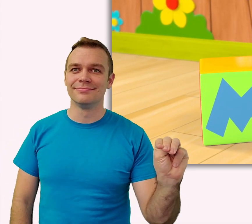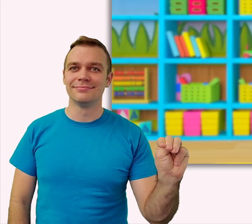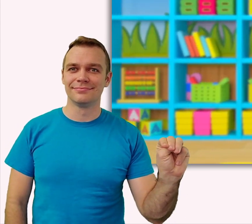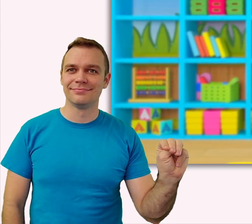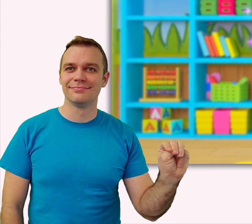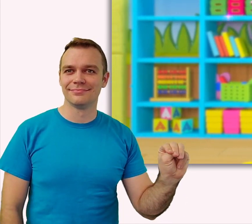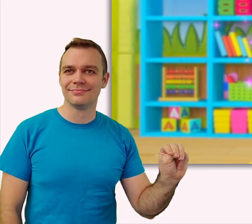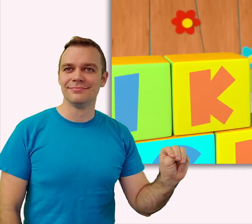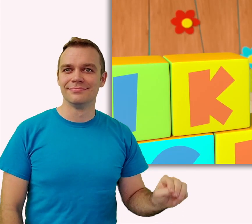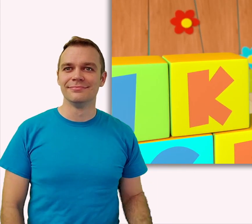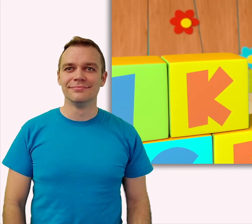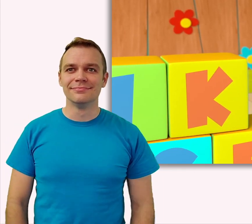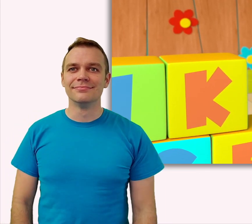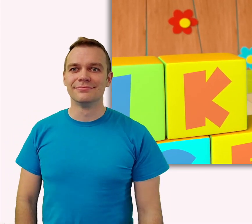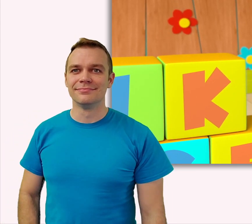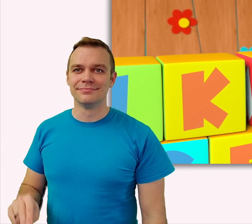M